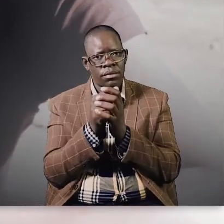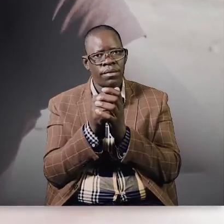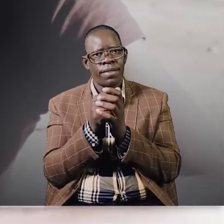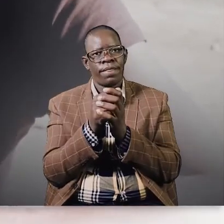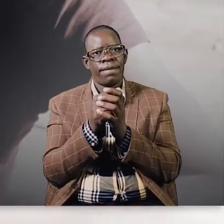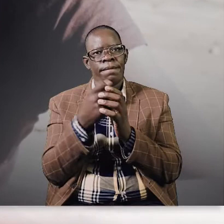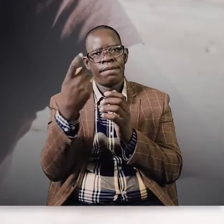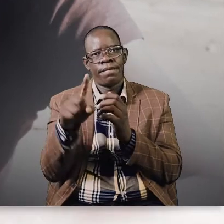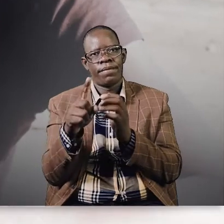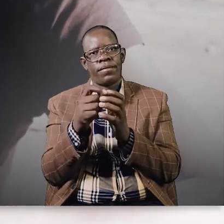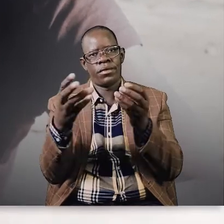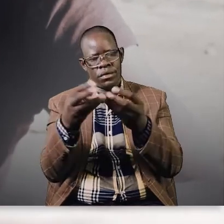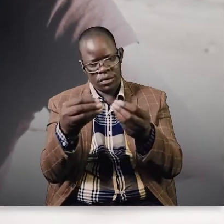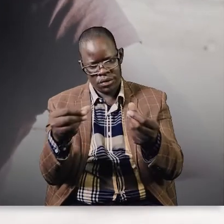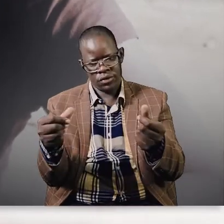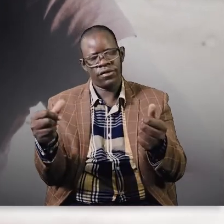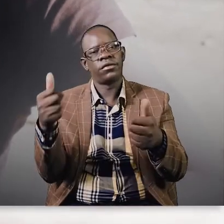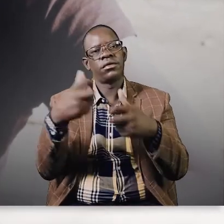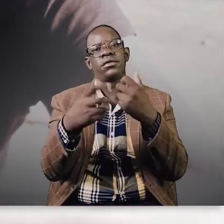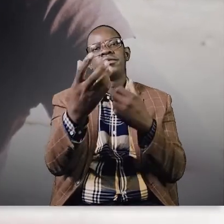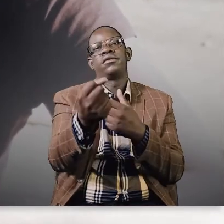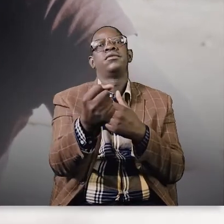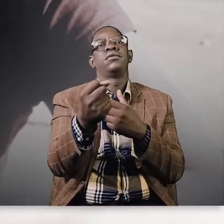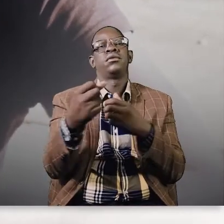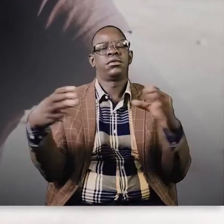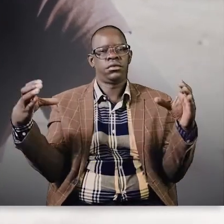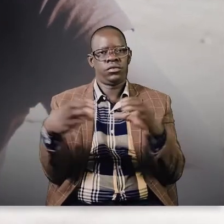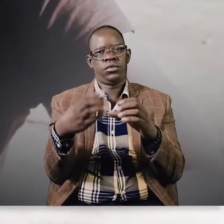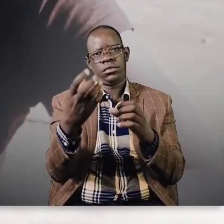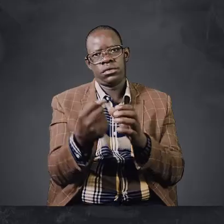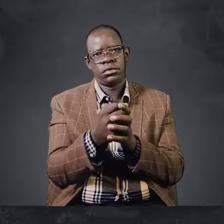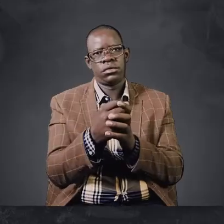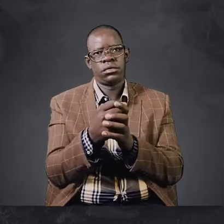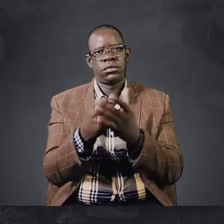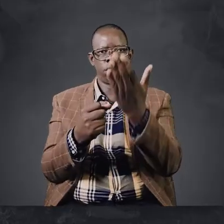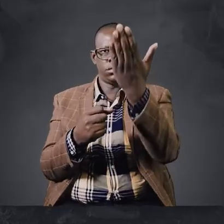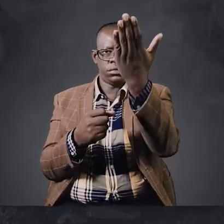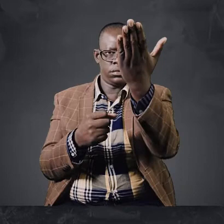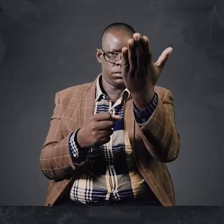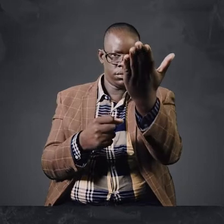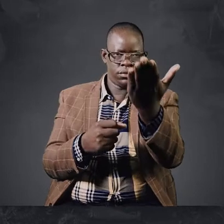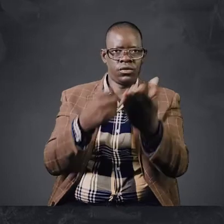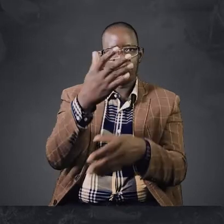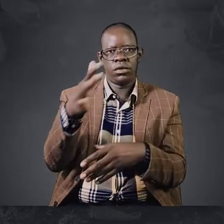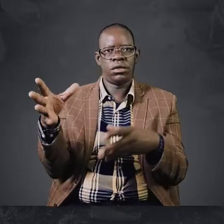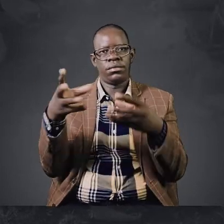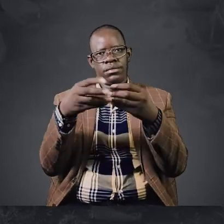But fortunately, we have solutions to lessen this pollution in our communities. Solutions for water